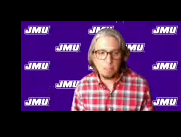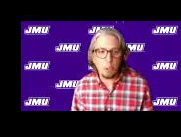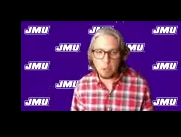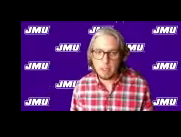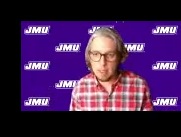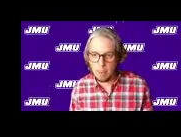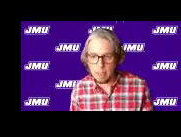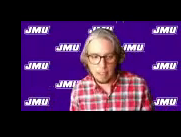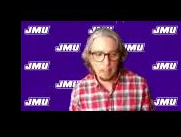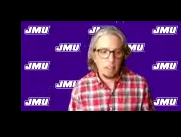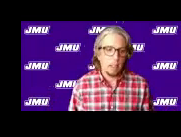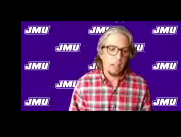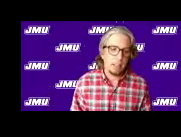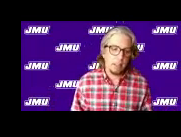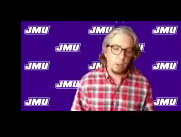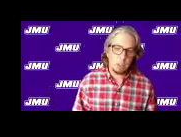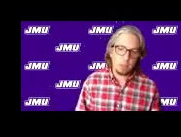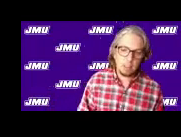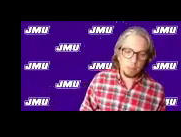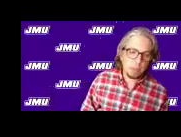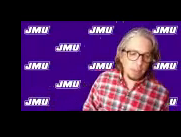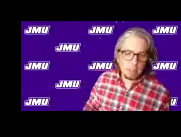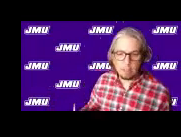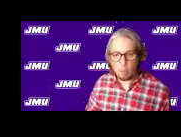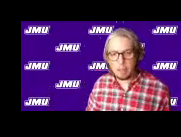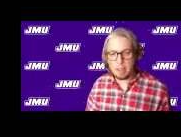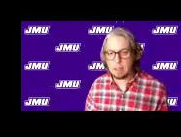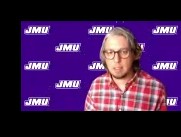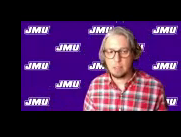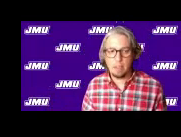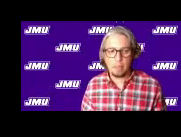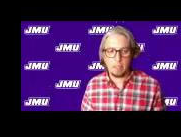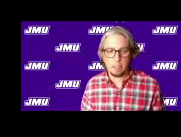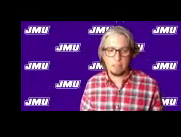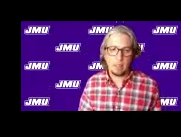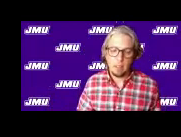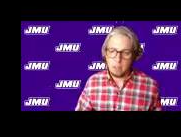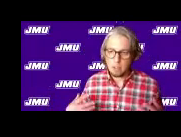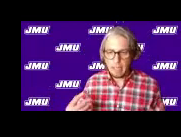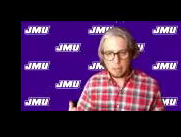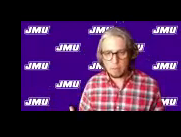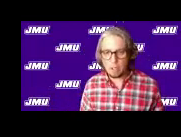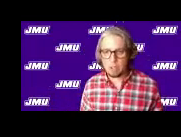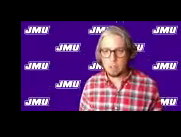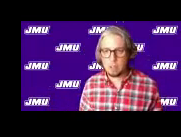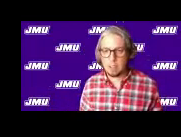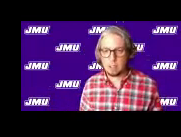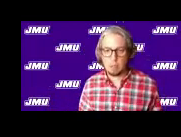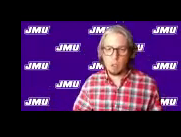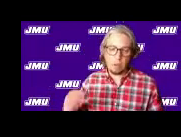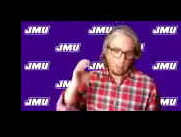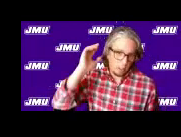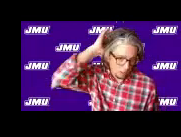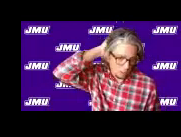as an ability that we need. And then ultimately for beliefs, self-awareness and self-efficacy. So how do we foster this sense